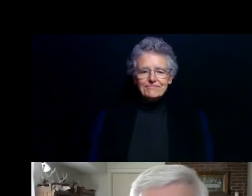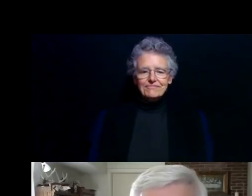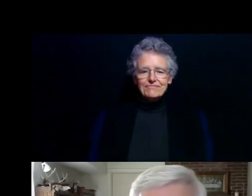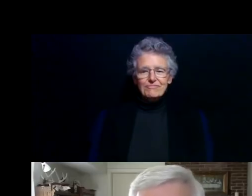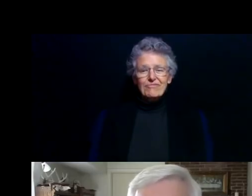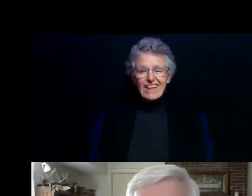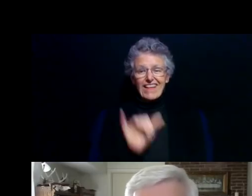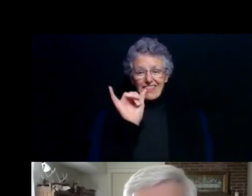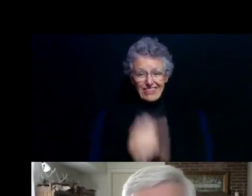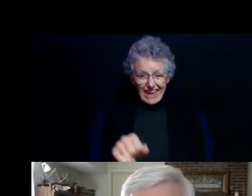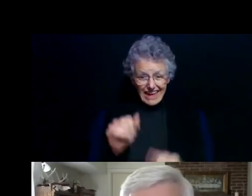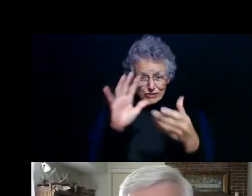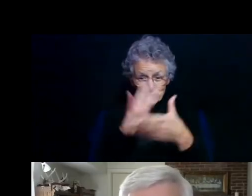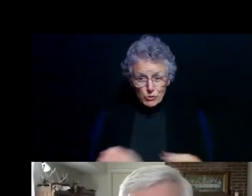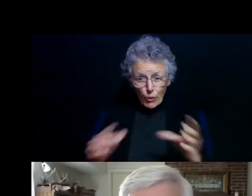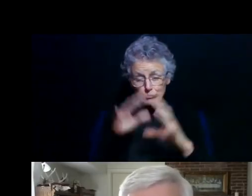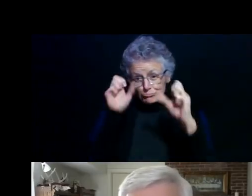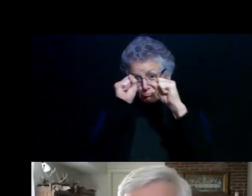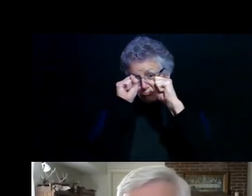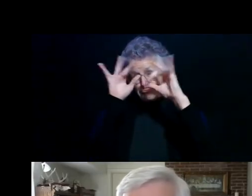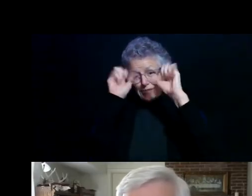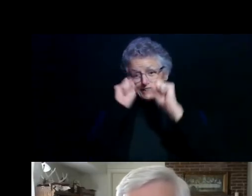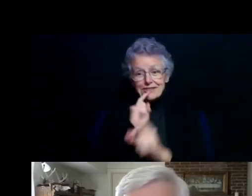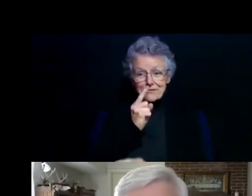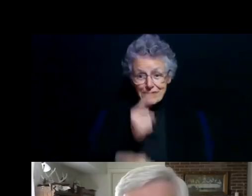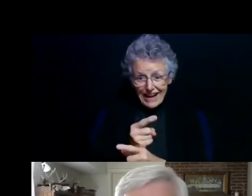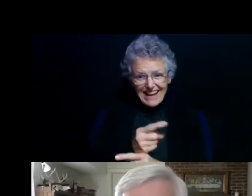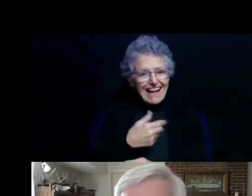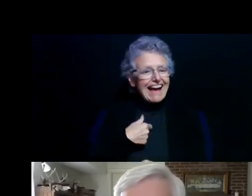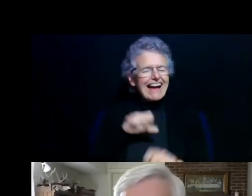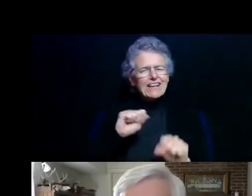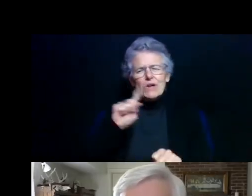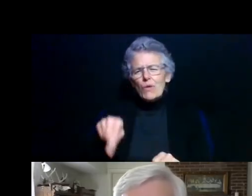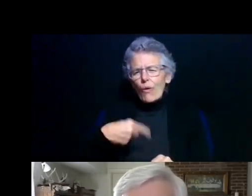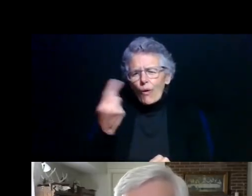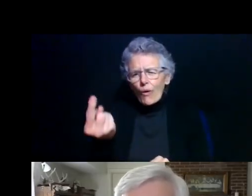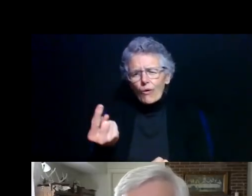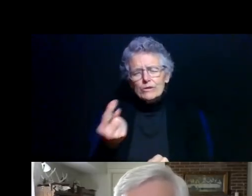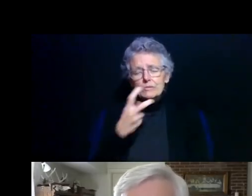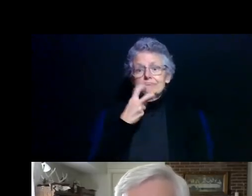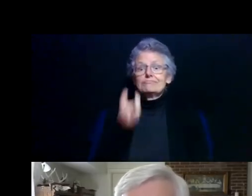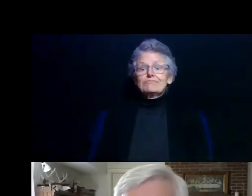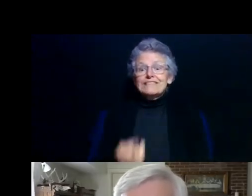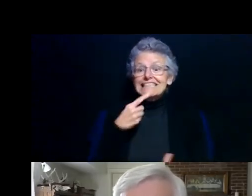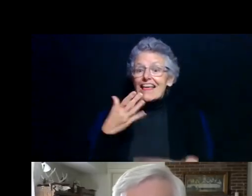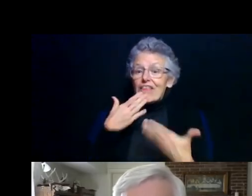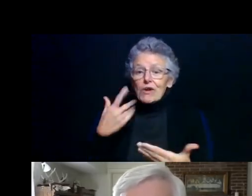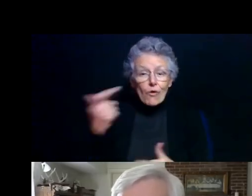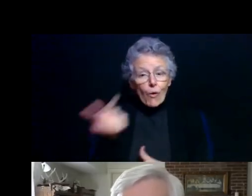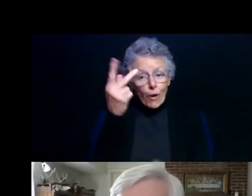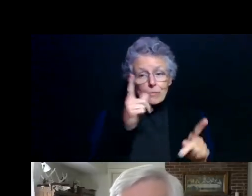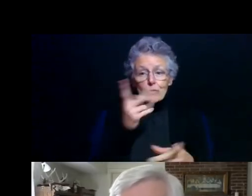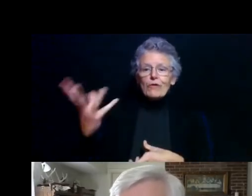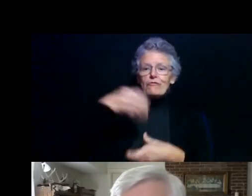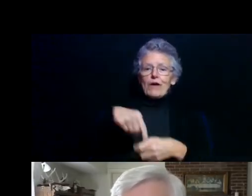Isn't that an amazing story? And I can only hold in awe and thank everybody who was involved in